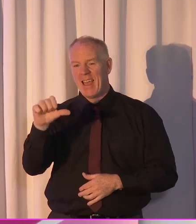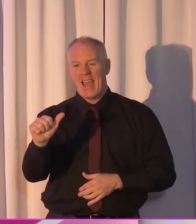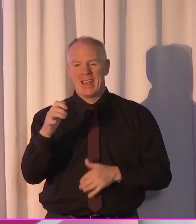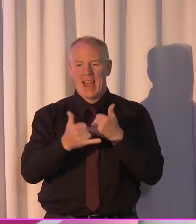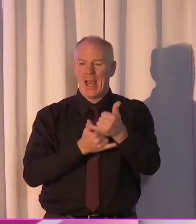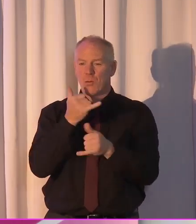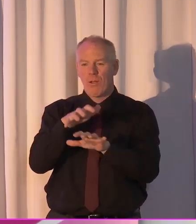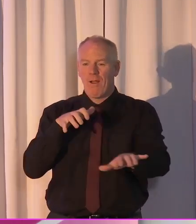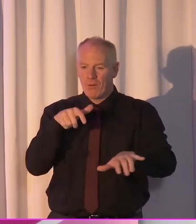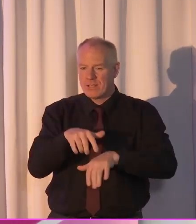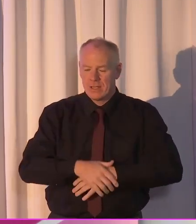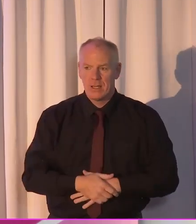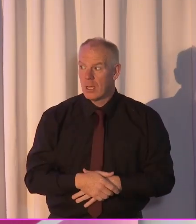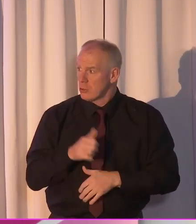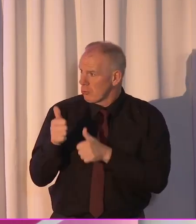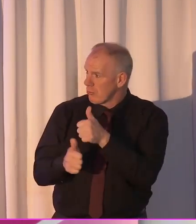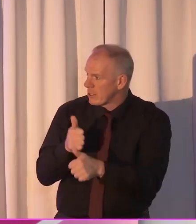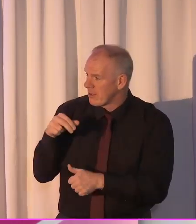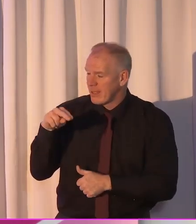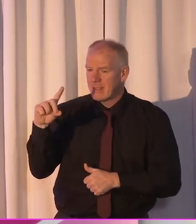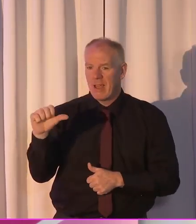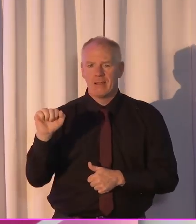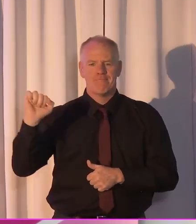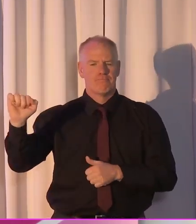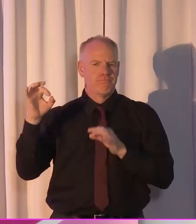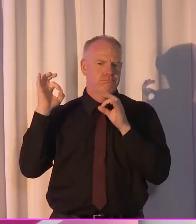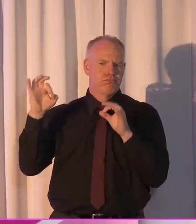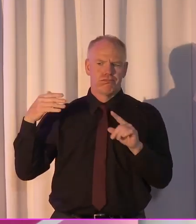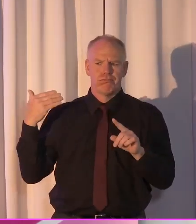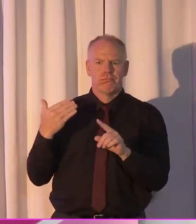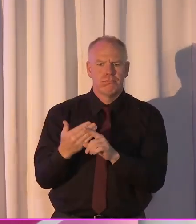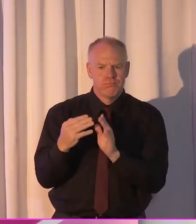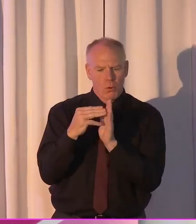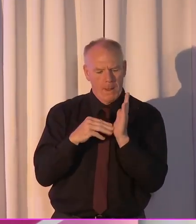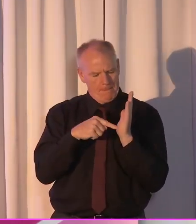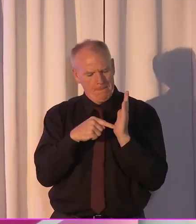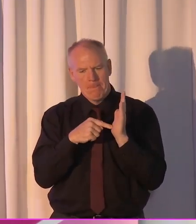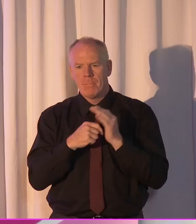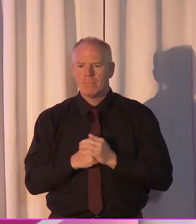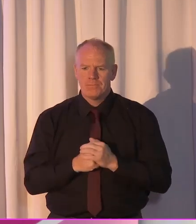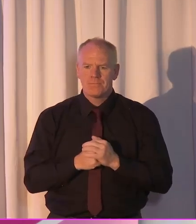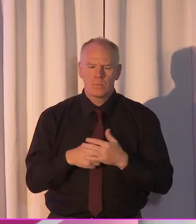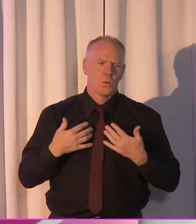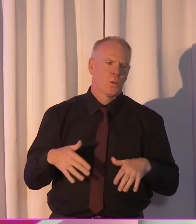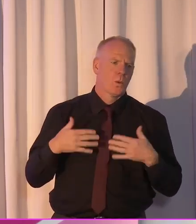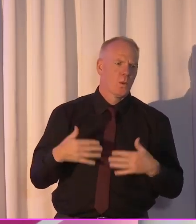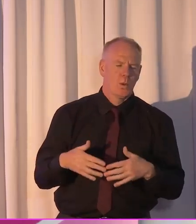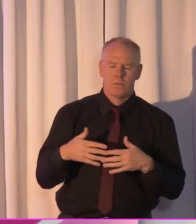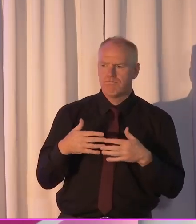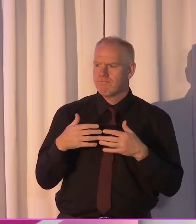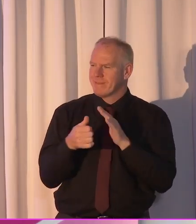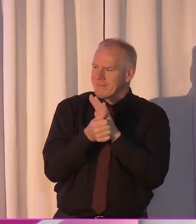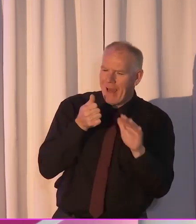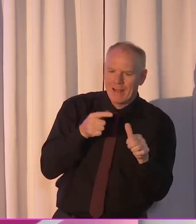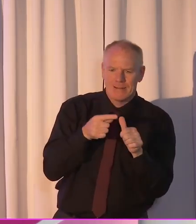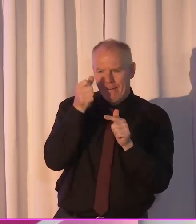Annual Conference. And I want to congratulate the NDA on another impressive programme. There is an incredible wealth of